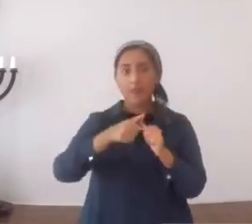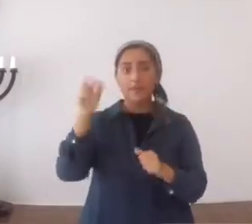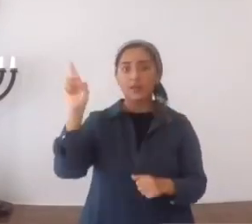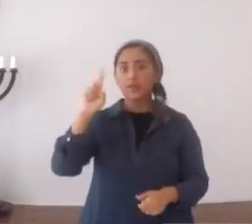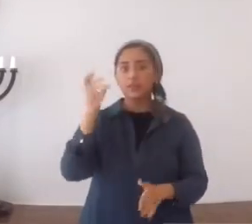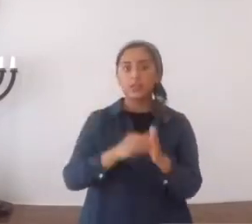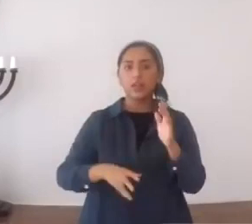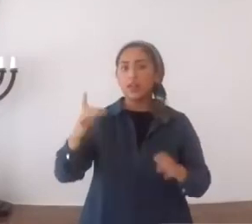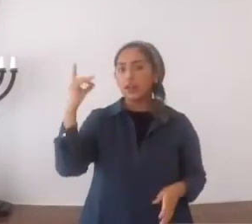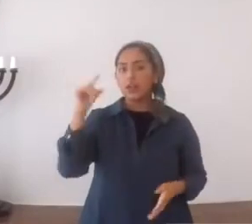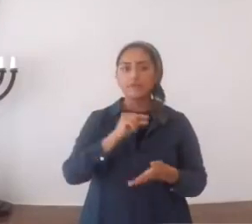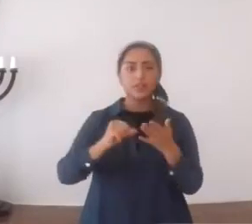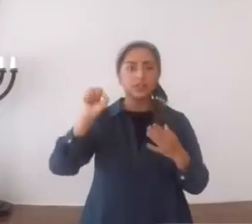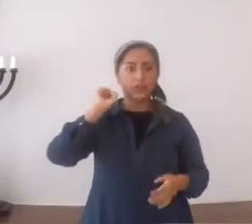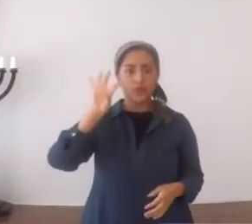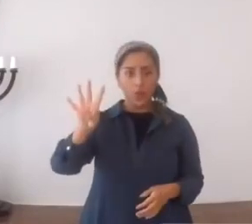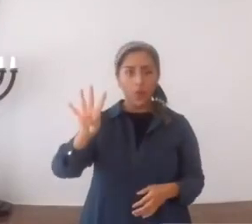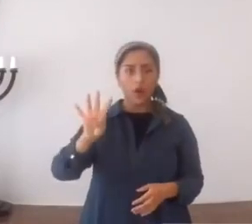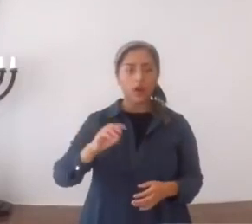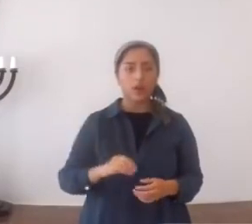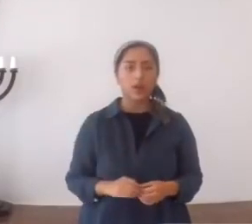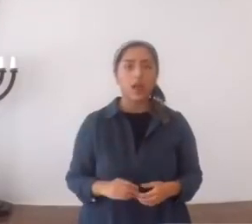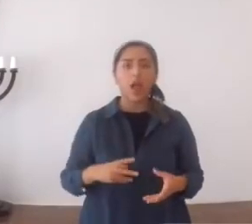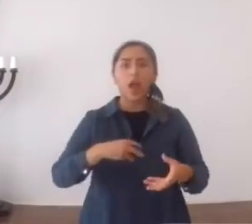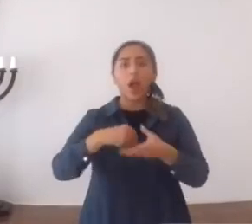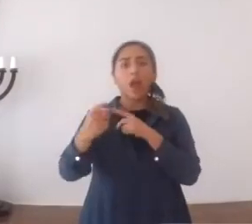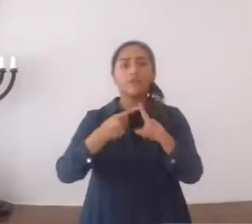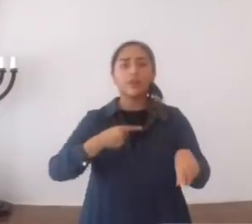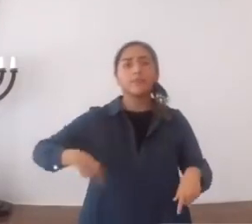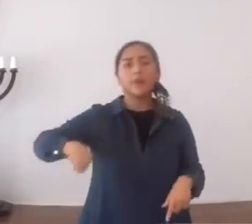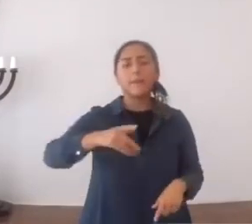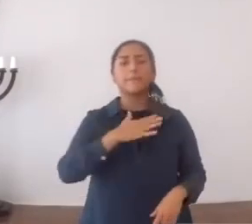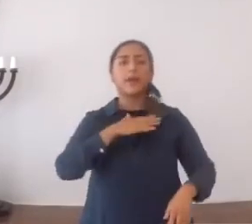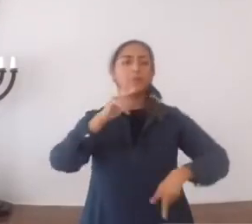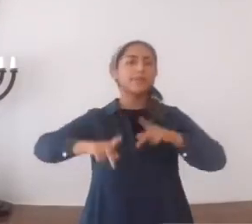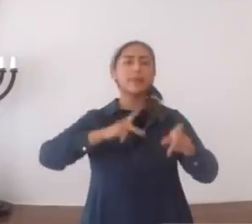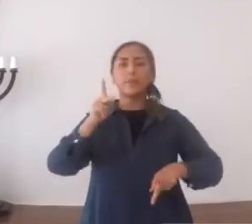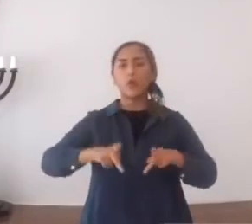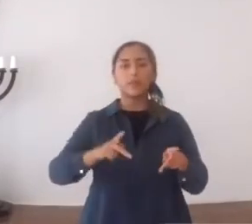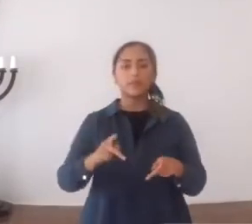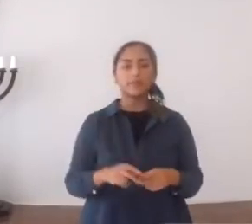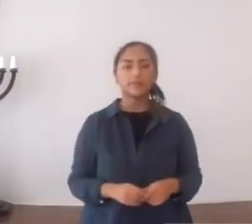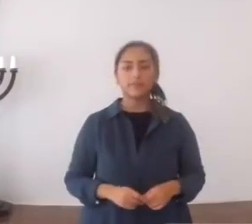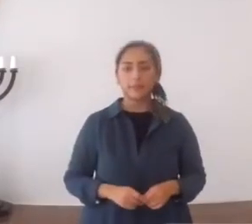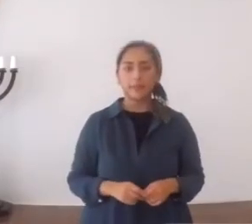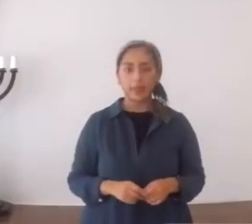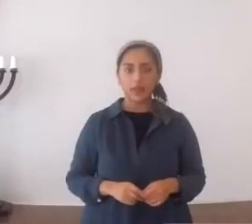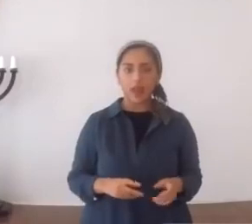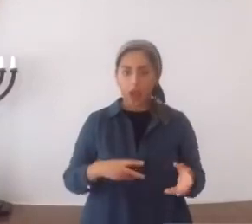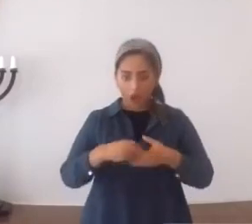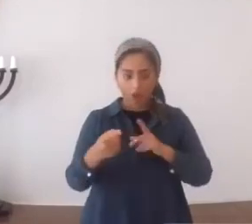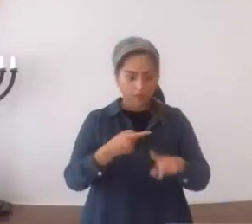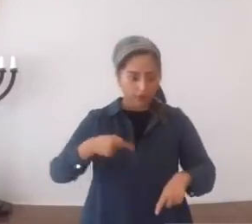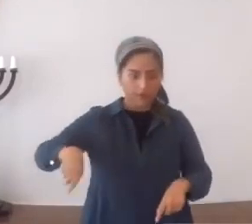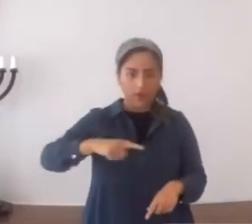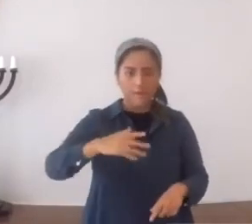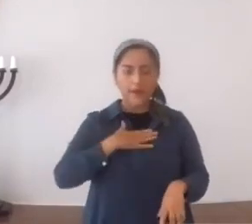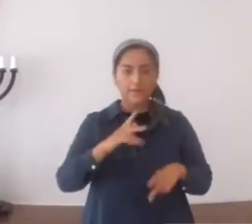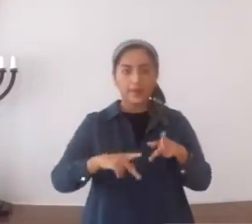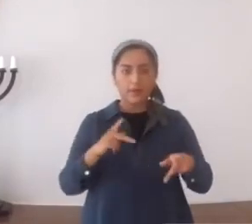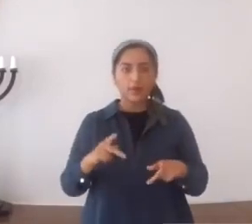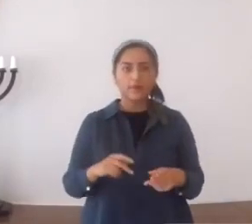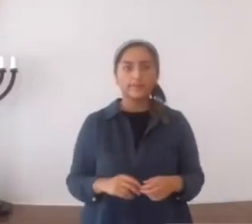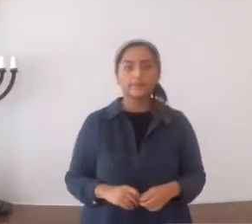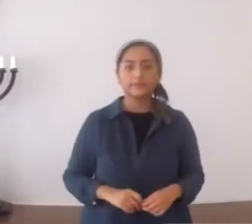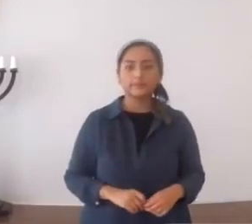Apocalipsis 18, verso Remember 4. Revelations 18, Salí verse del 4. medio, pueblo mío, o sea, salí del medio de ella, pueblo mío,